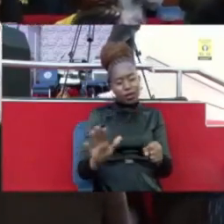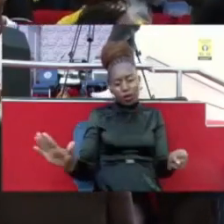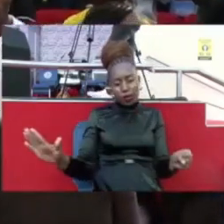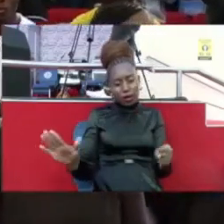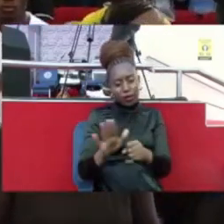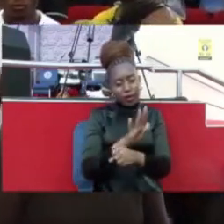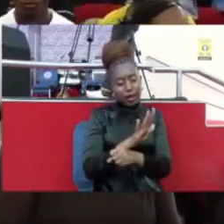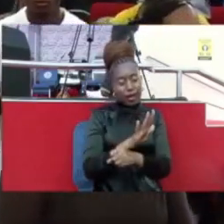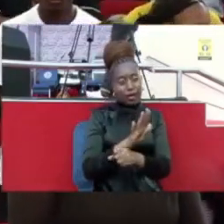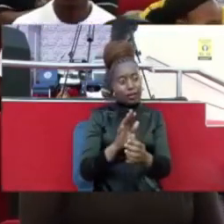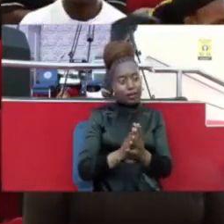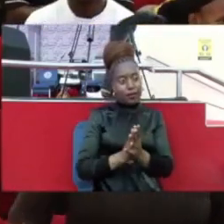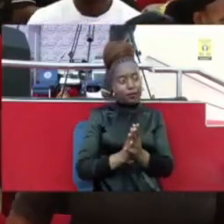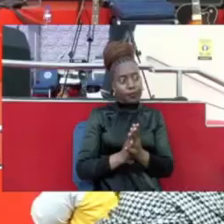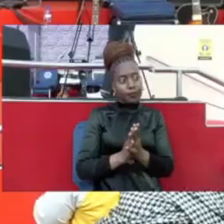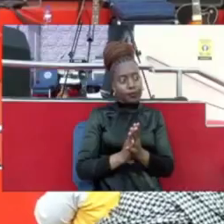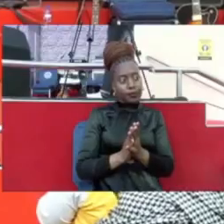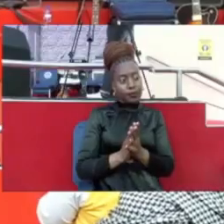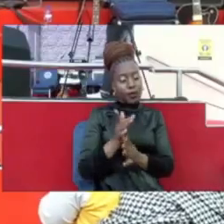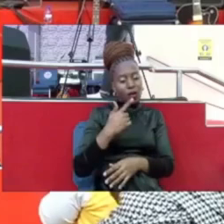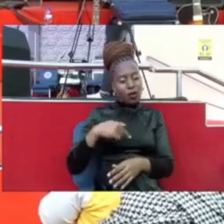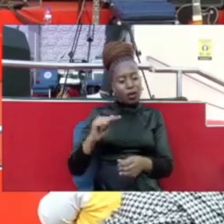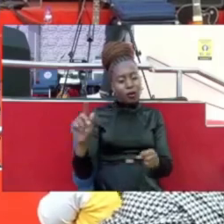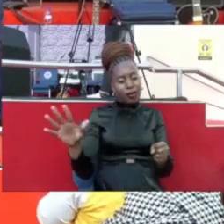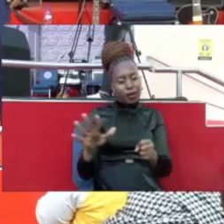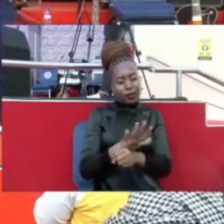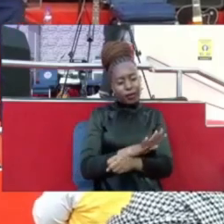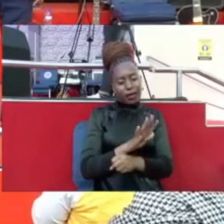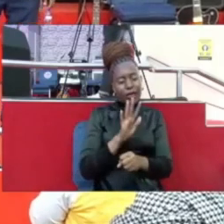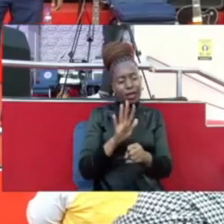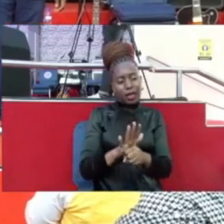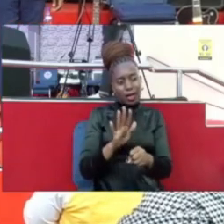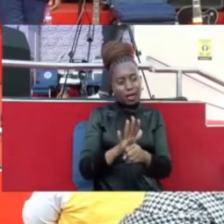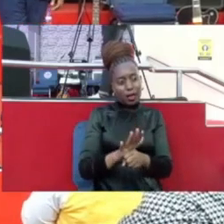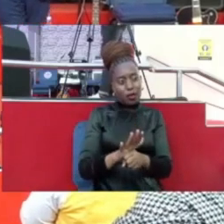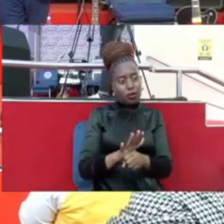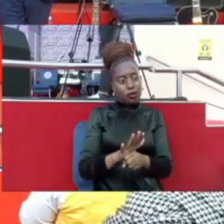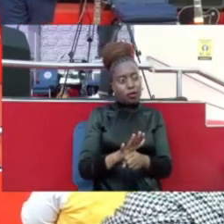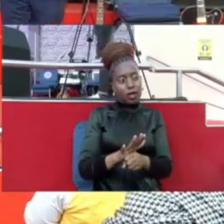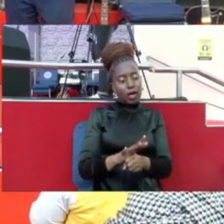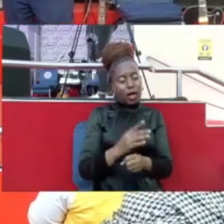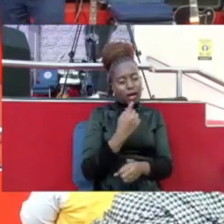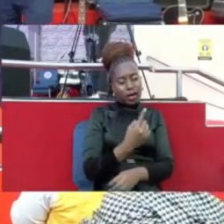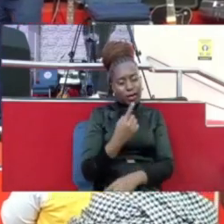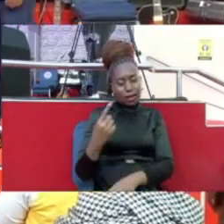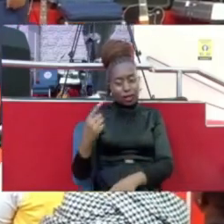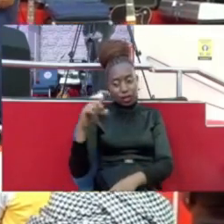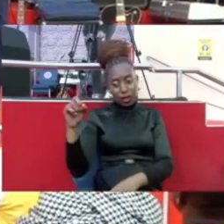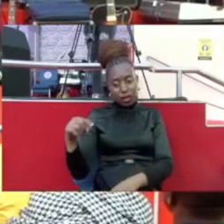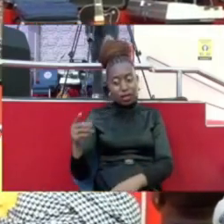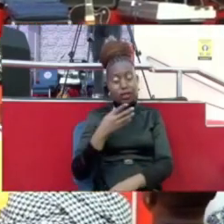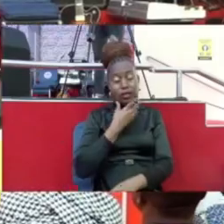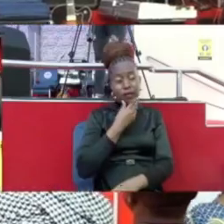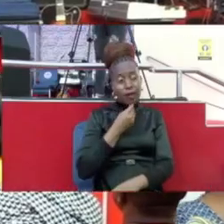kanisa itajaa. Over and over again. Itajaa mara tu. Until everyone in Zimmerman. Na kila mtu katika Zimmerman. Who